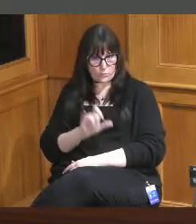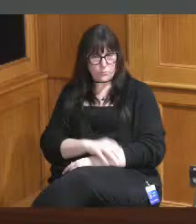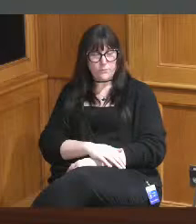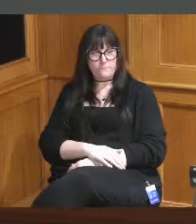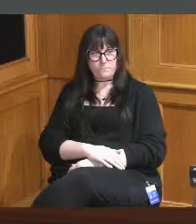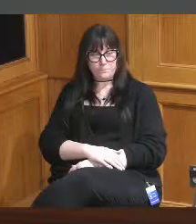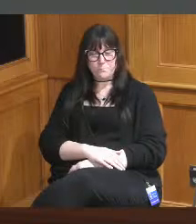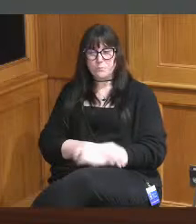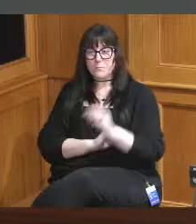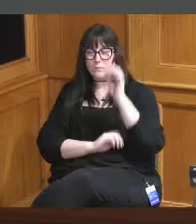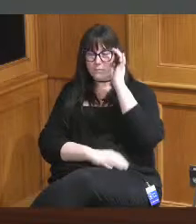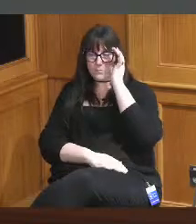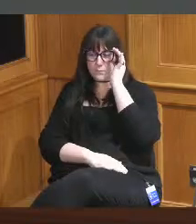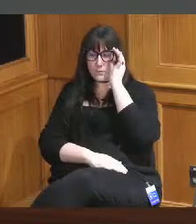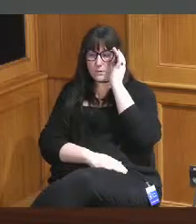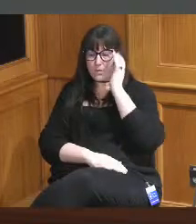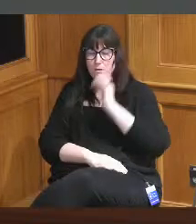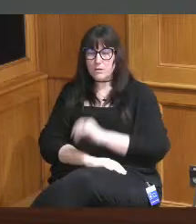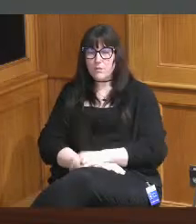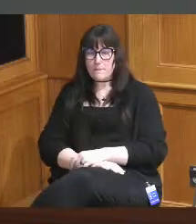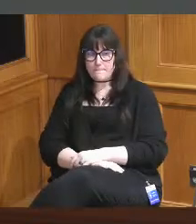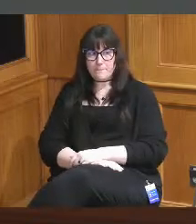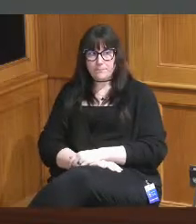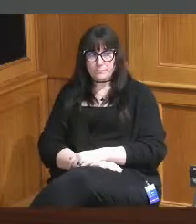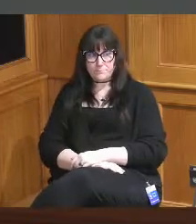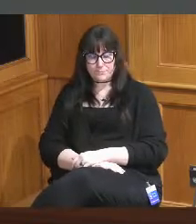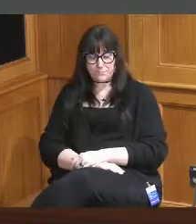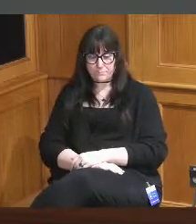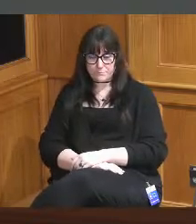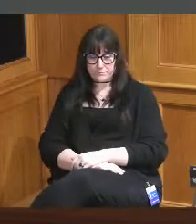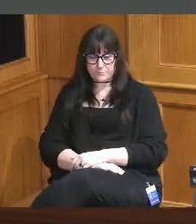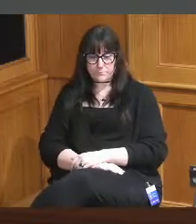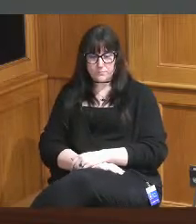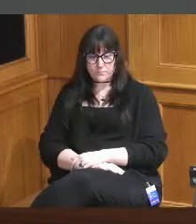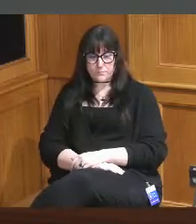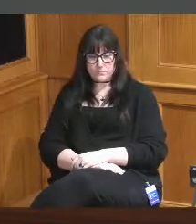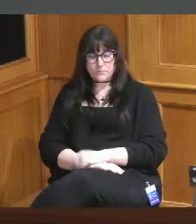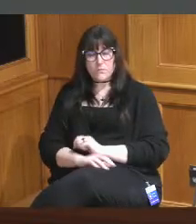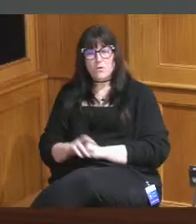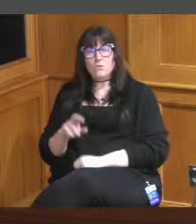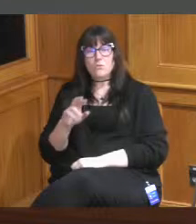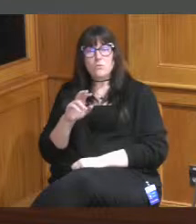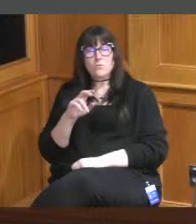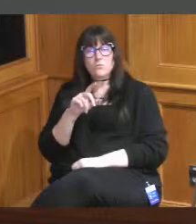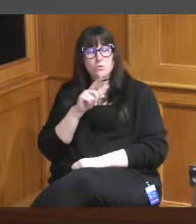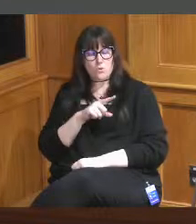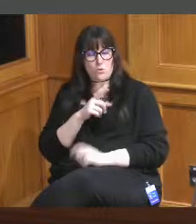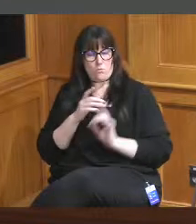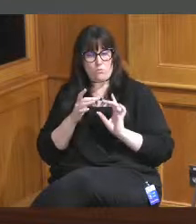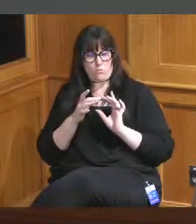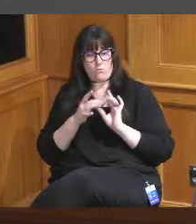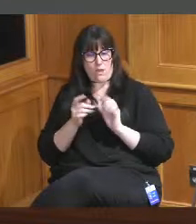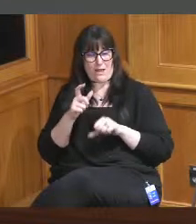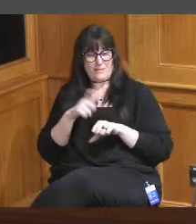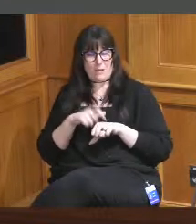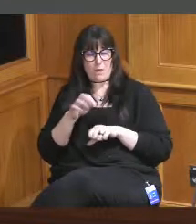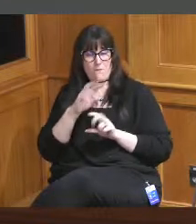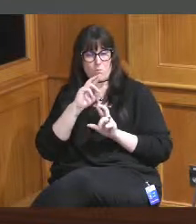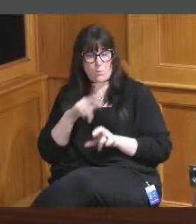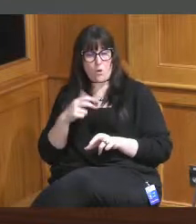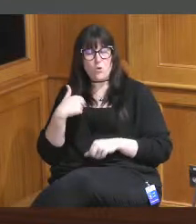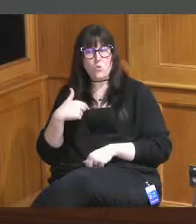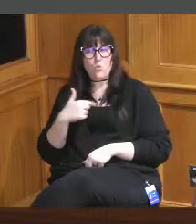In terms of that, Commissioner Reese had asked about timing of a report. So we are